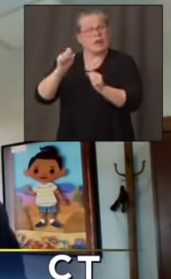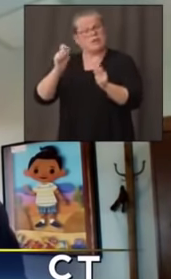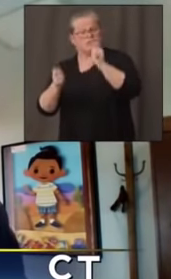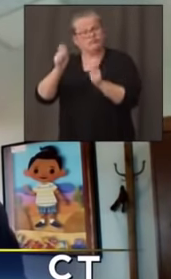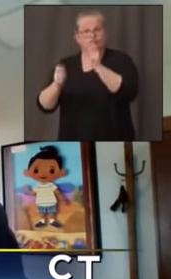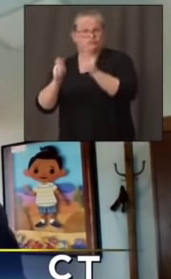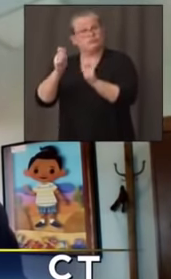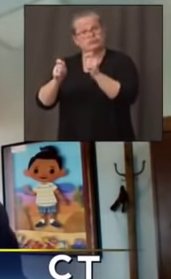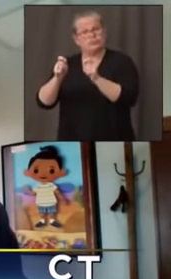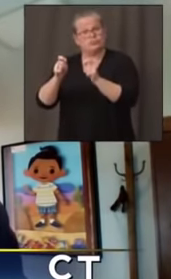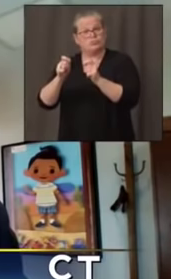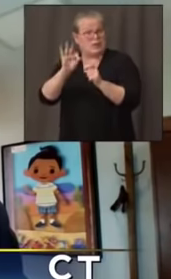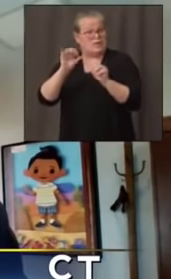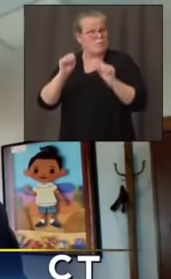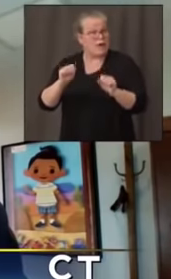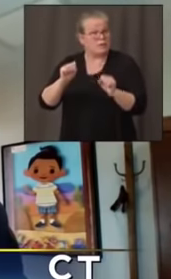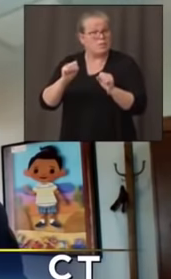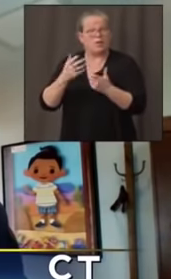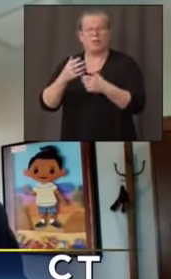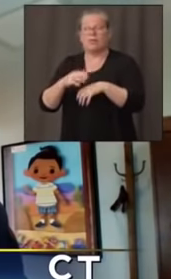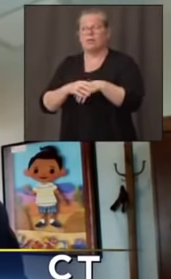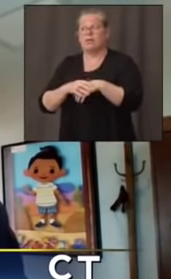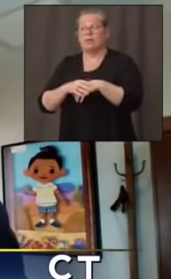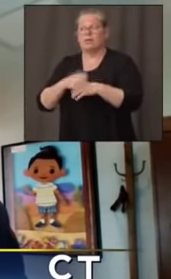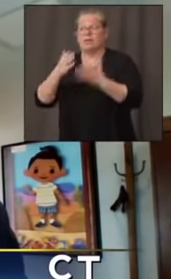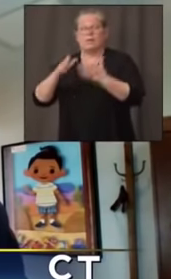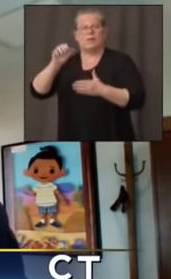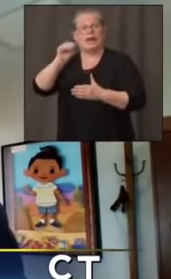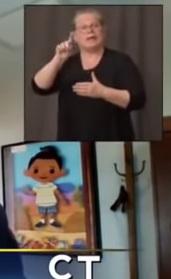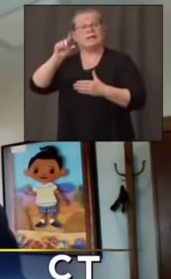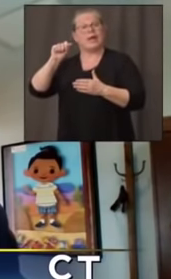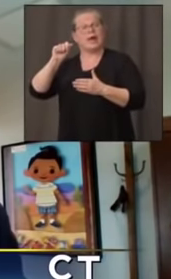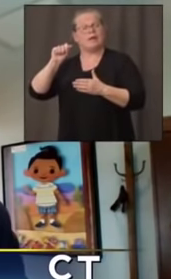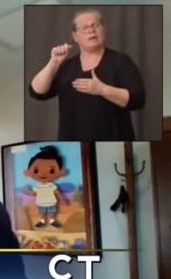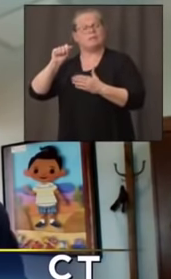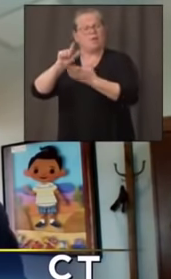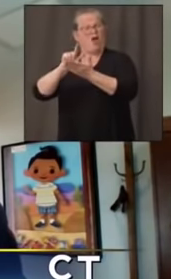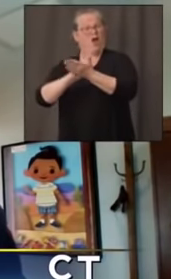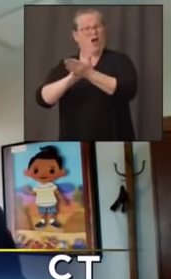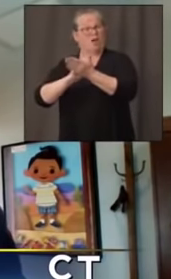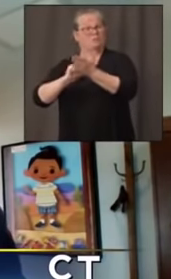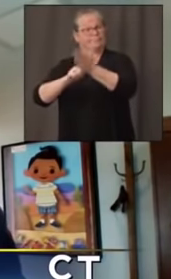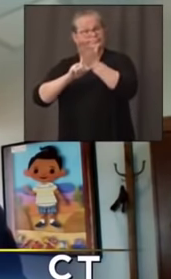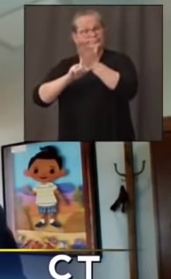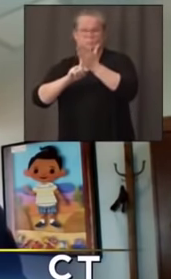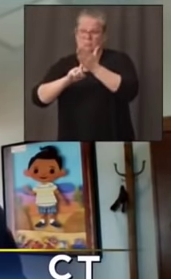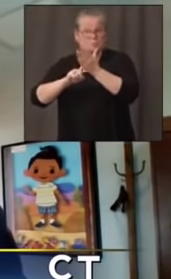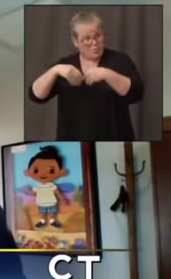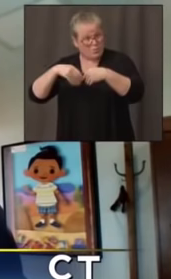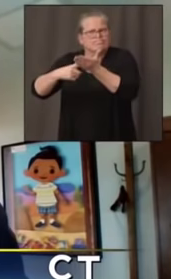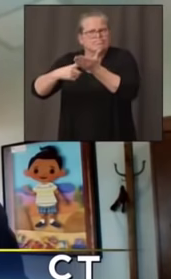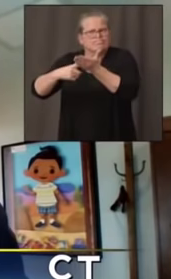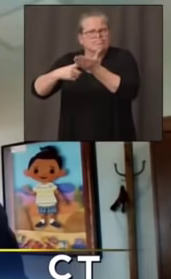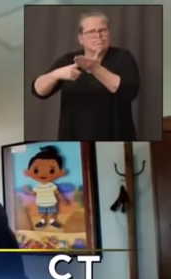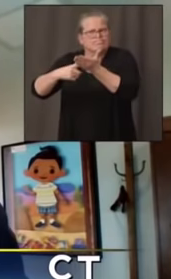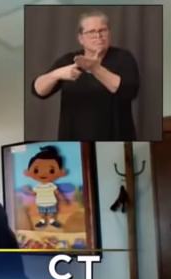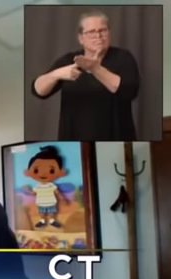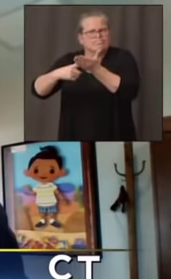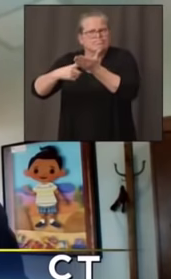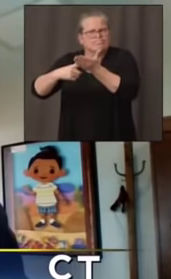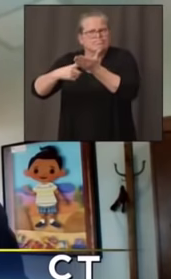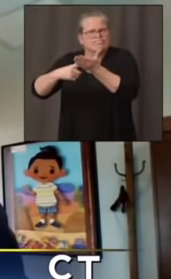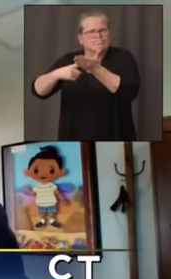whatever ADA accommodations that are required by law. So we'll be communicating that information continuously, and we